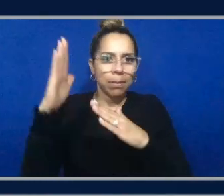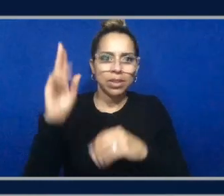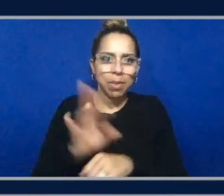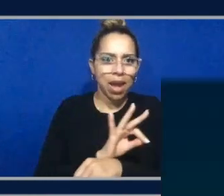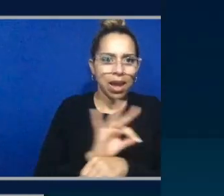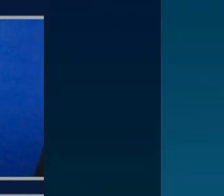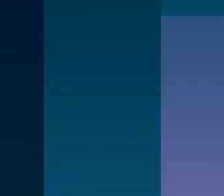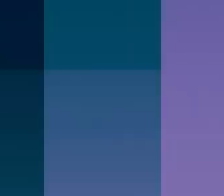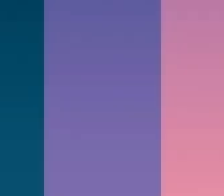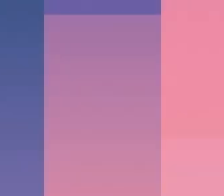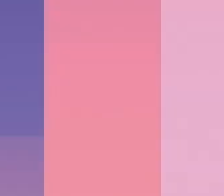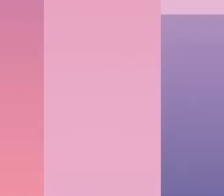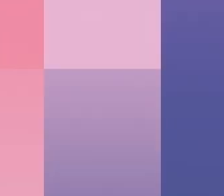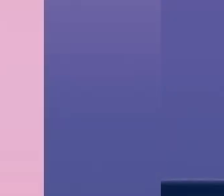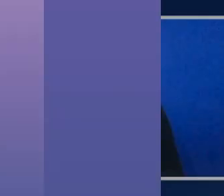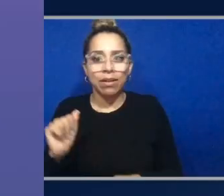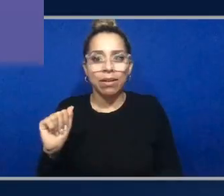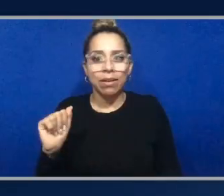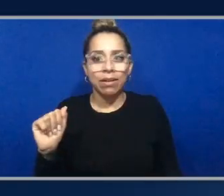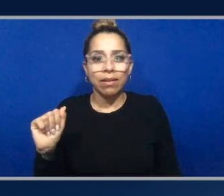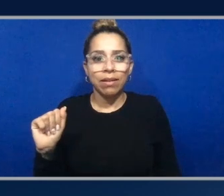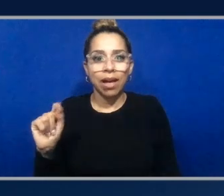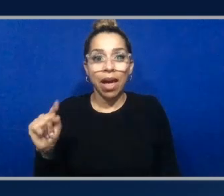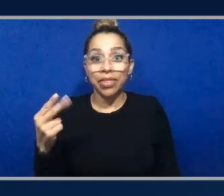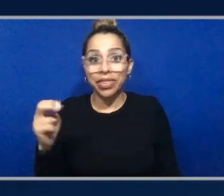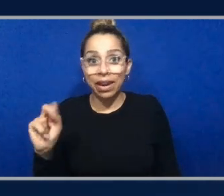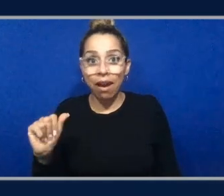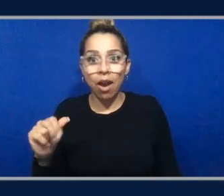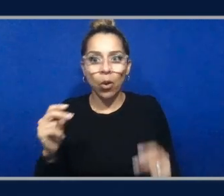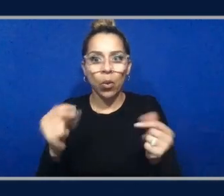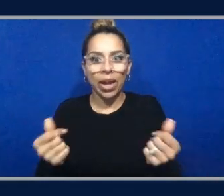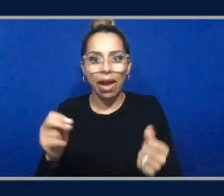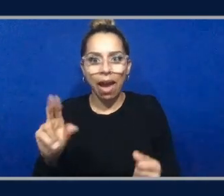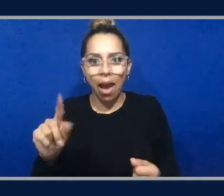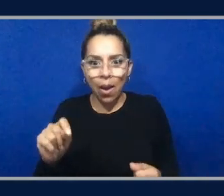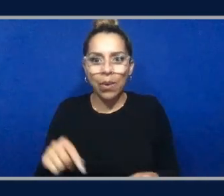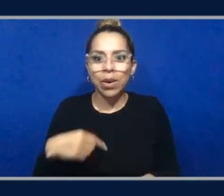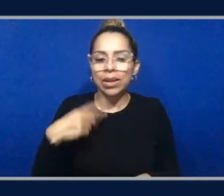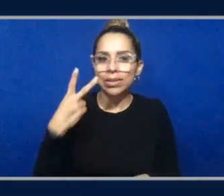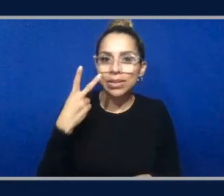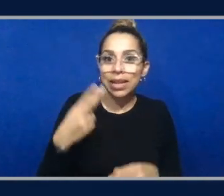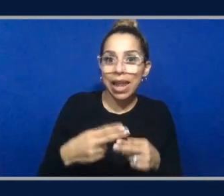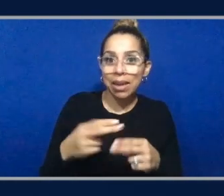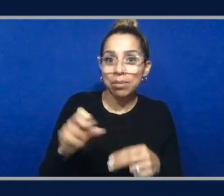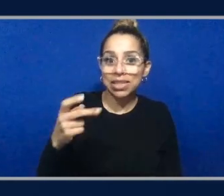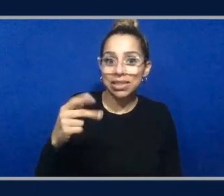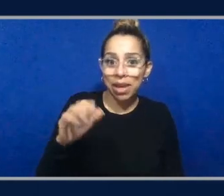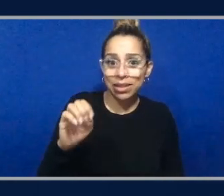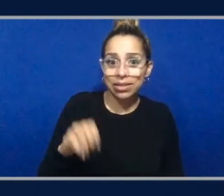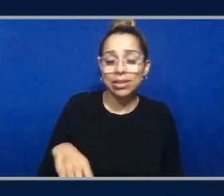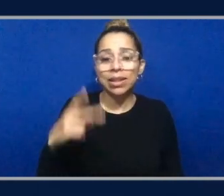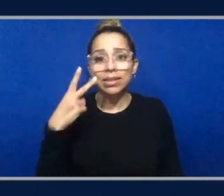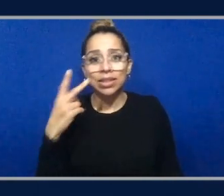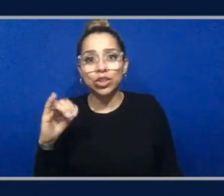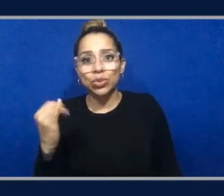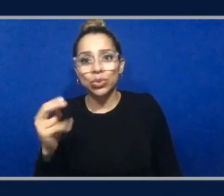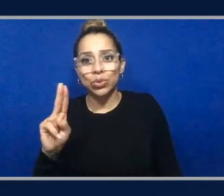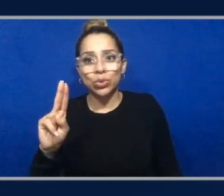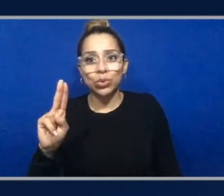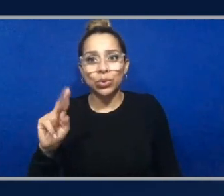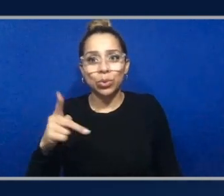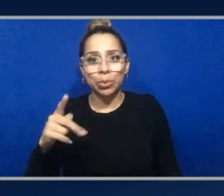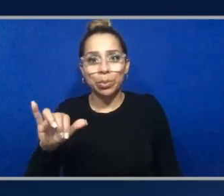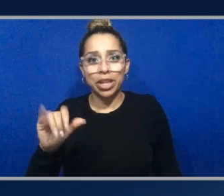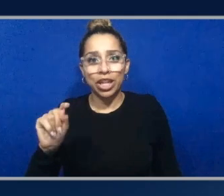out. But now we're in a notebook here. We have an empty Jupyter table. A Jupyter notebook. We have an empty table. Where are we going?